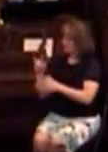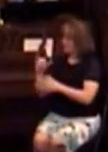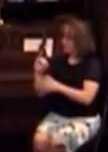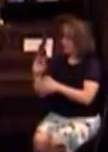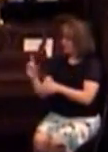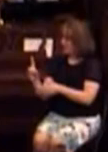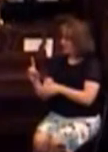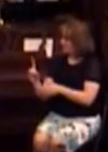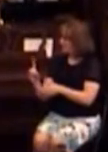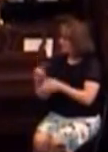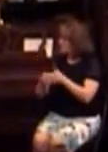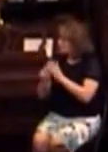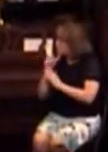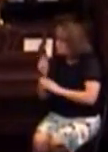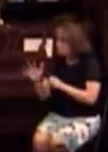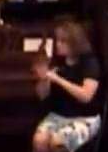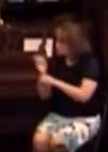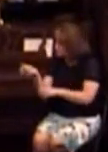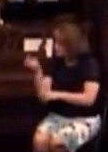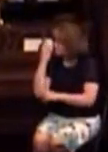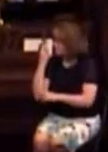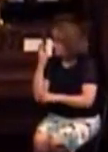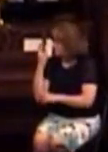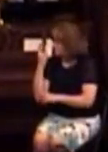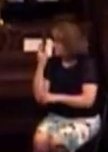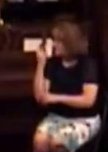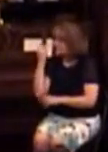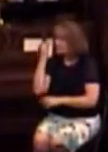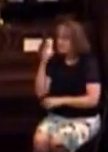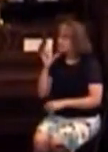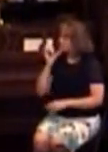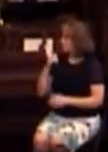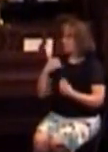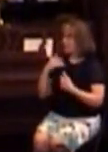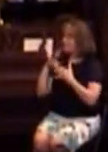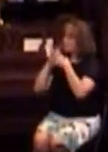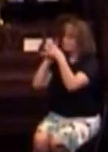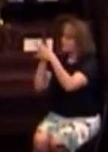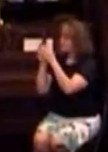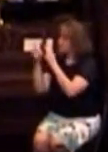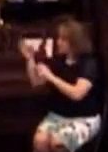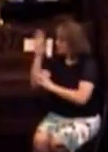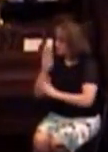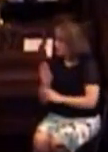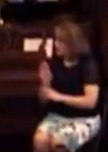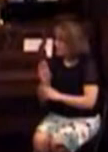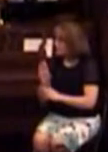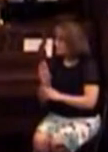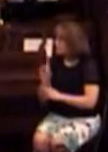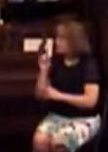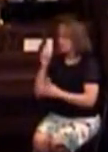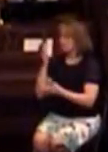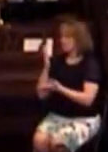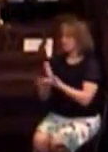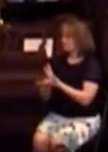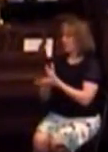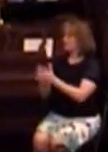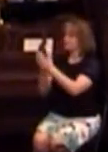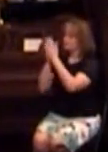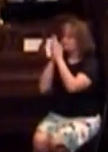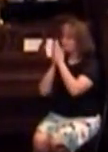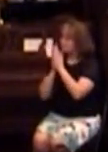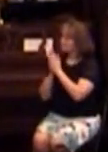actually have a relationship with God. Why don't you pray and invite Christ into your life and open the